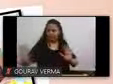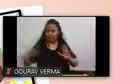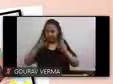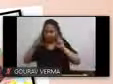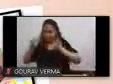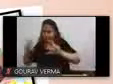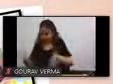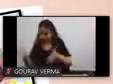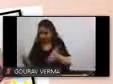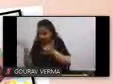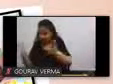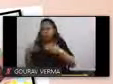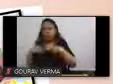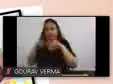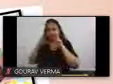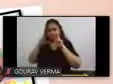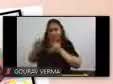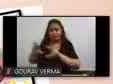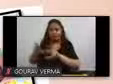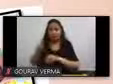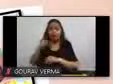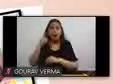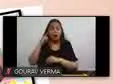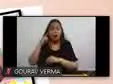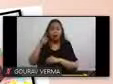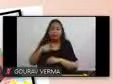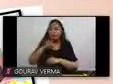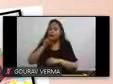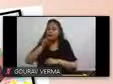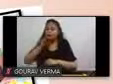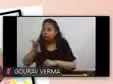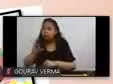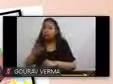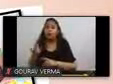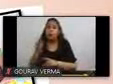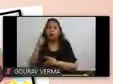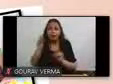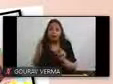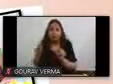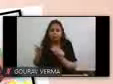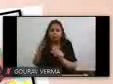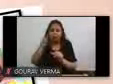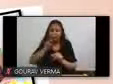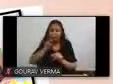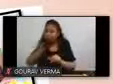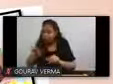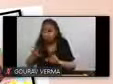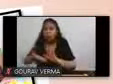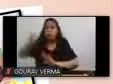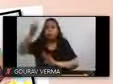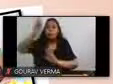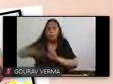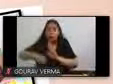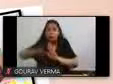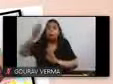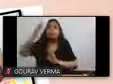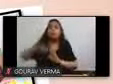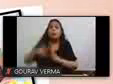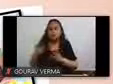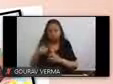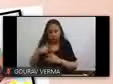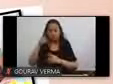hai, awaaz kitni deni hai, ye sab to hamare intervention se hi parents ko pata